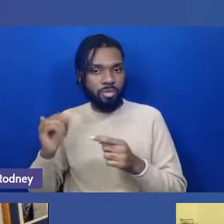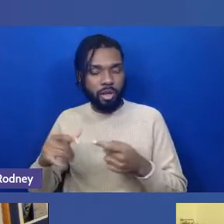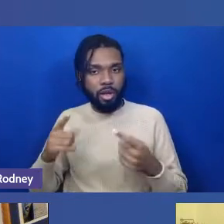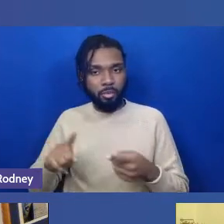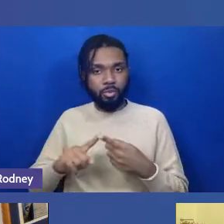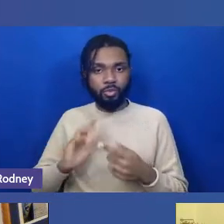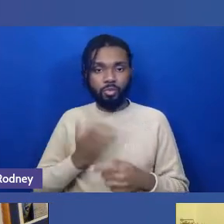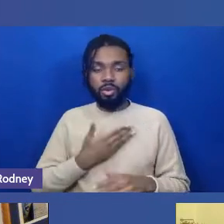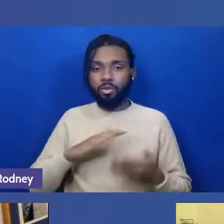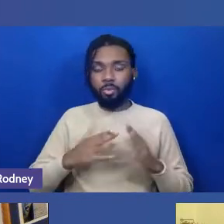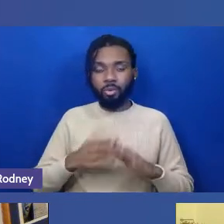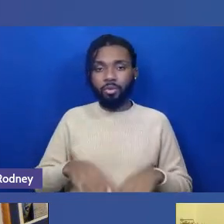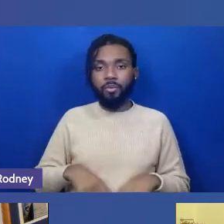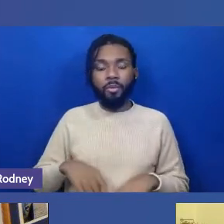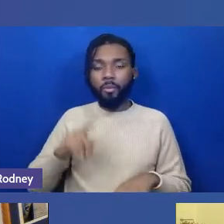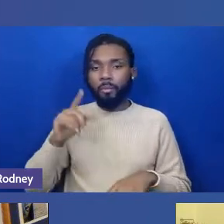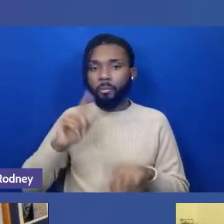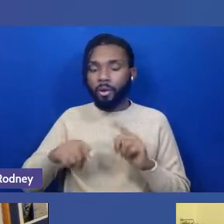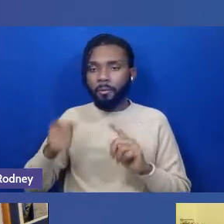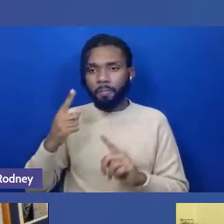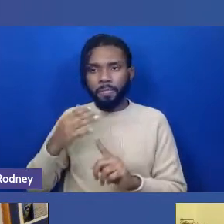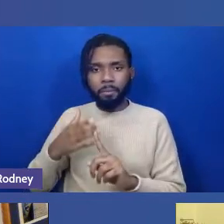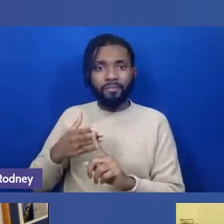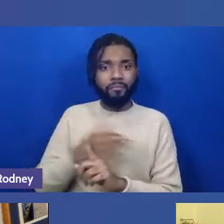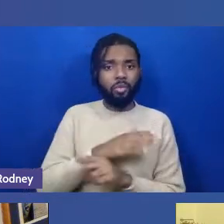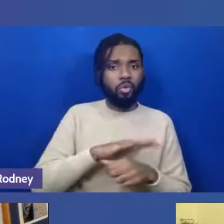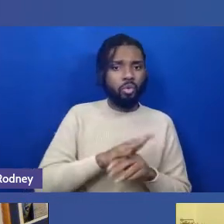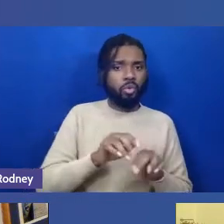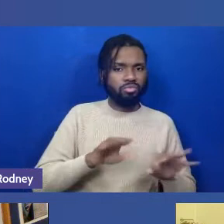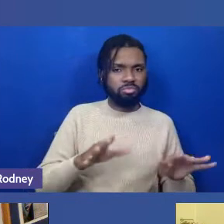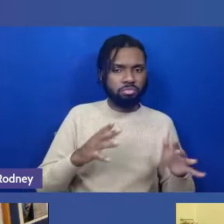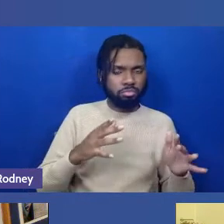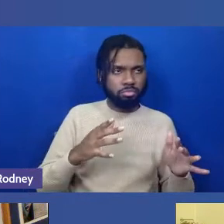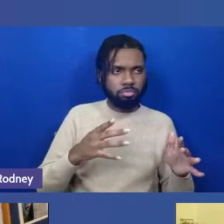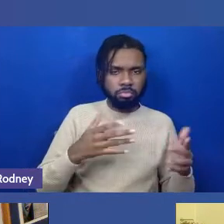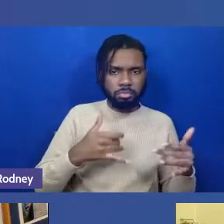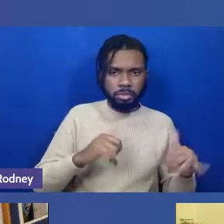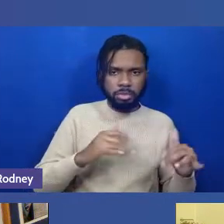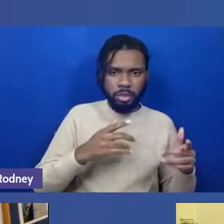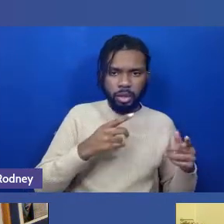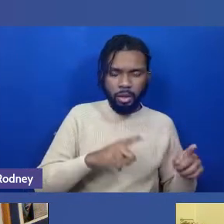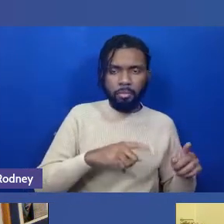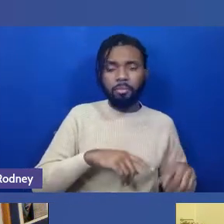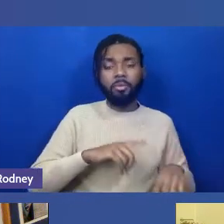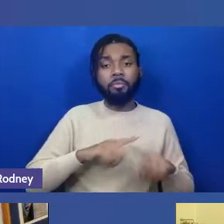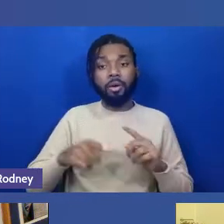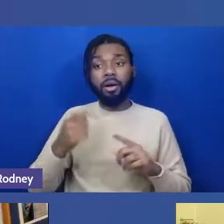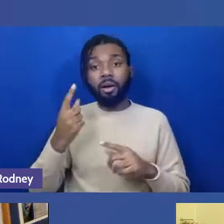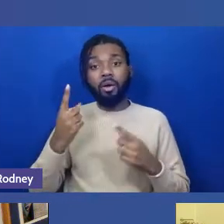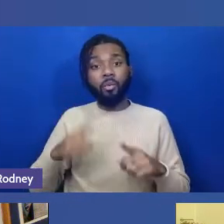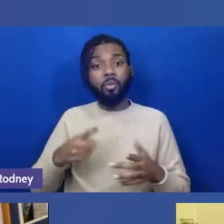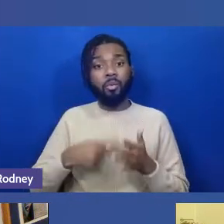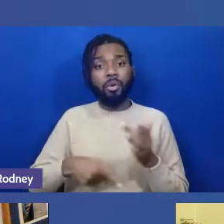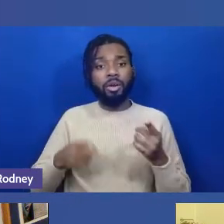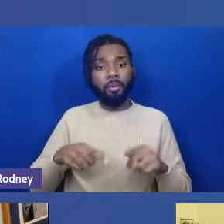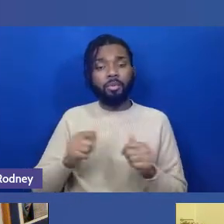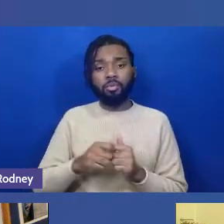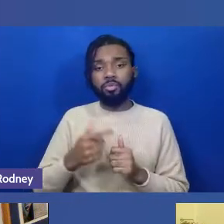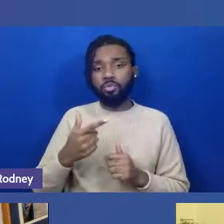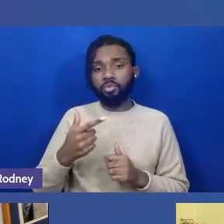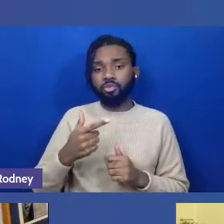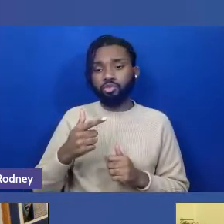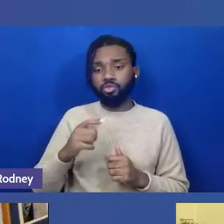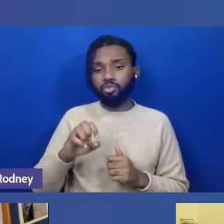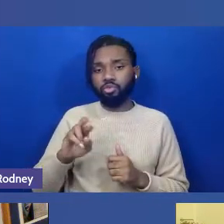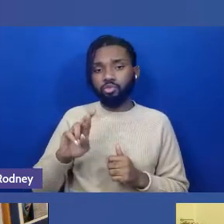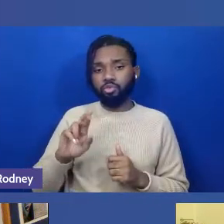not necessarily true also pre-pandemic. You know, what happened with George Floyd, and also what happened with Native